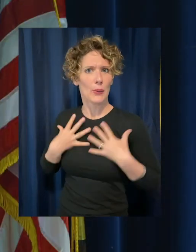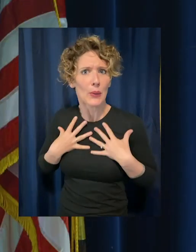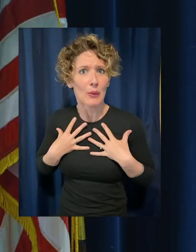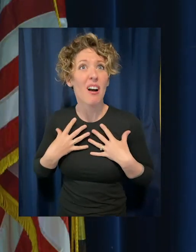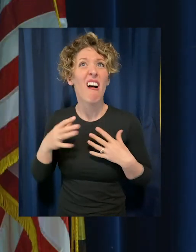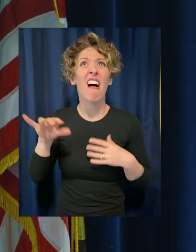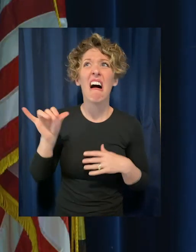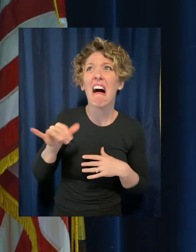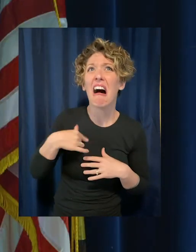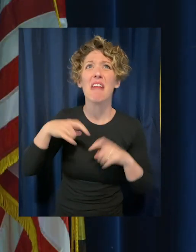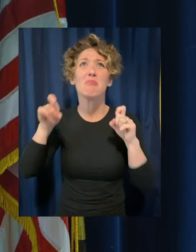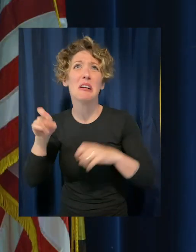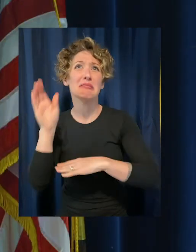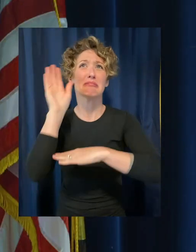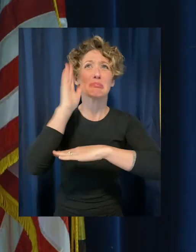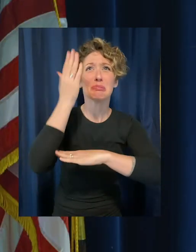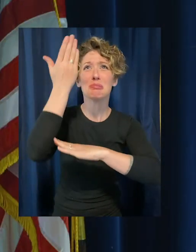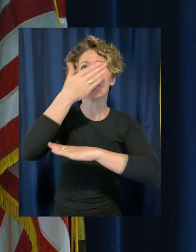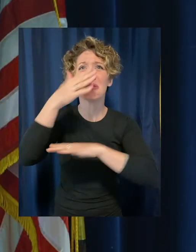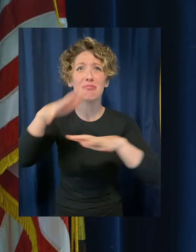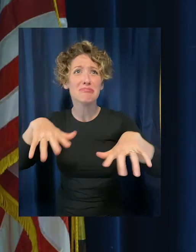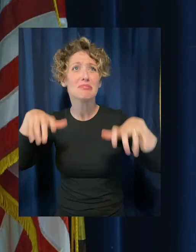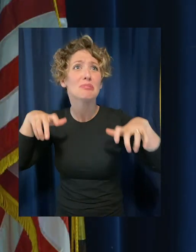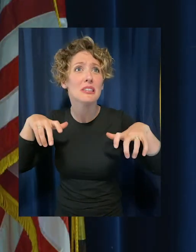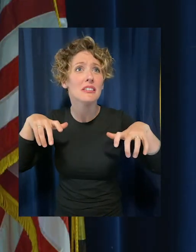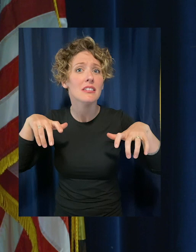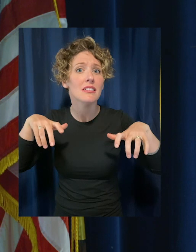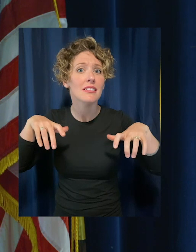camera and Kathy Trump, and I'm no longer afraid.